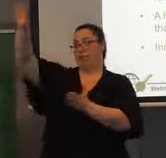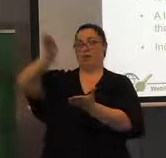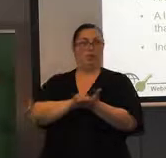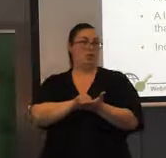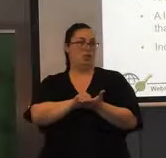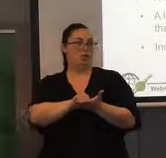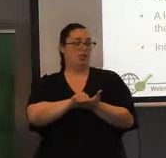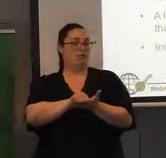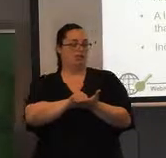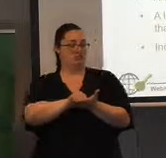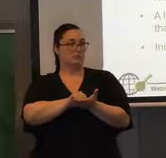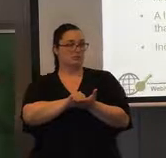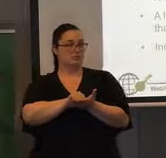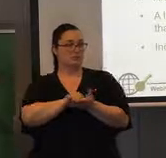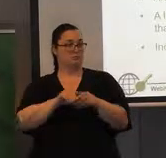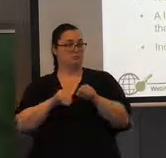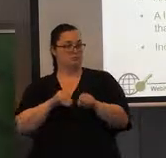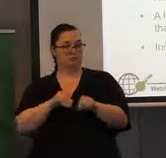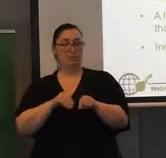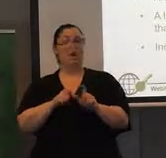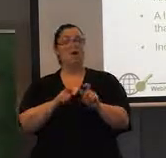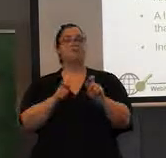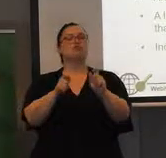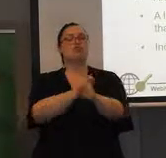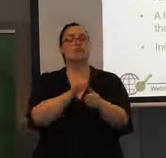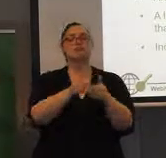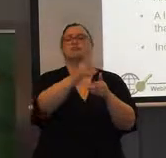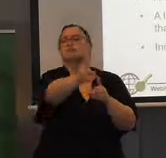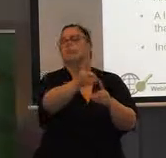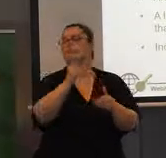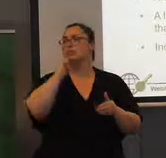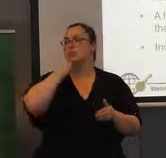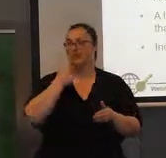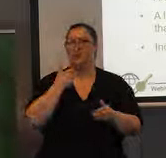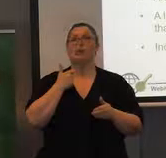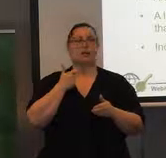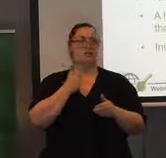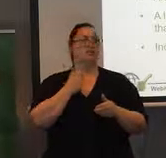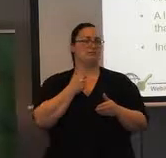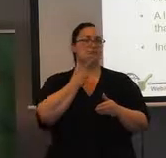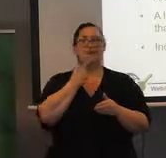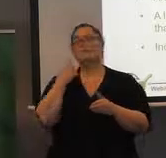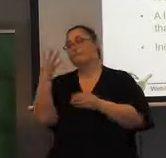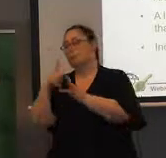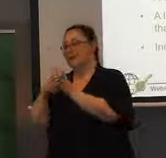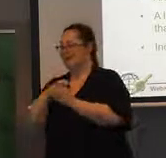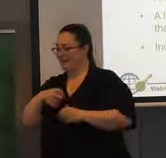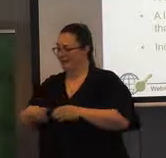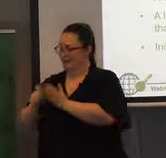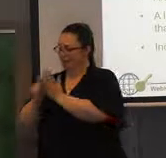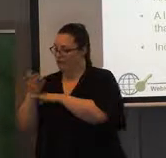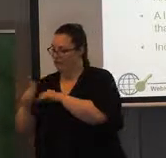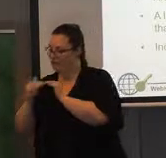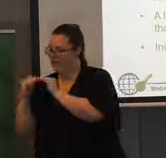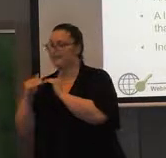We've got the whole thing, we've brought it in, and we're going to make any changes we need over time, rather than to take 4 years with a government bureaucracy department to